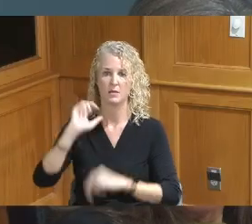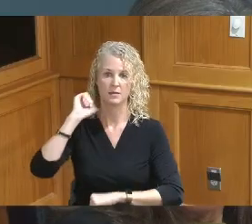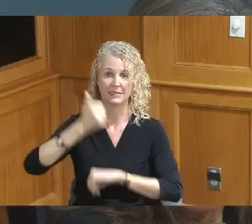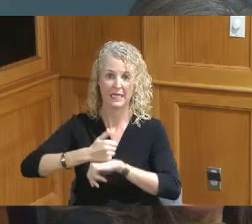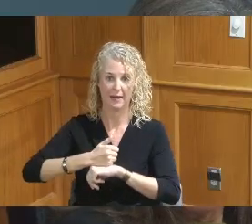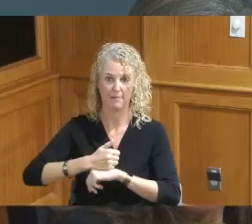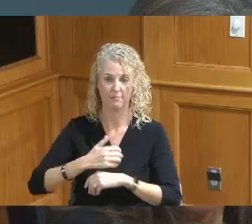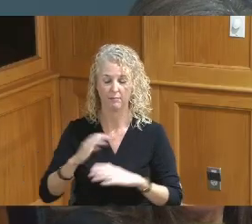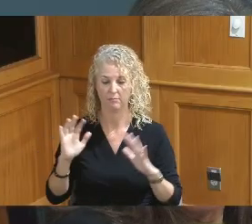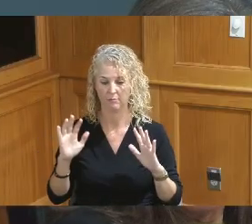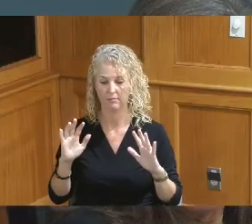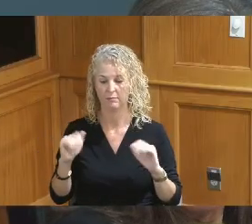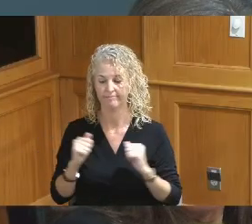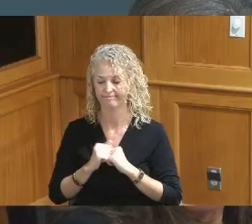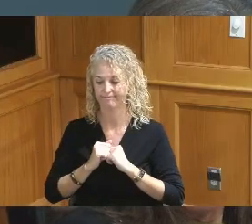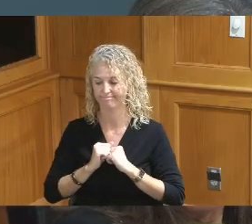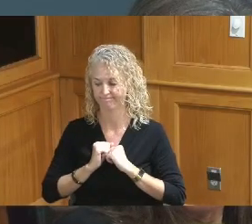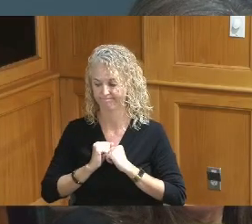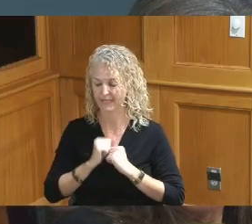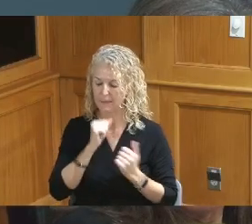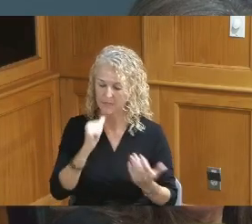So I'm not,